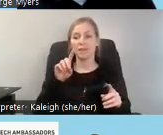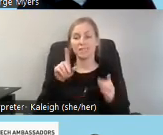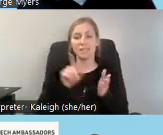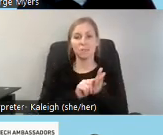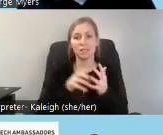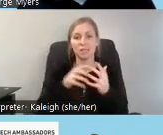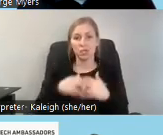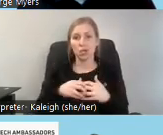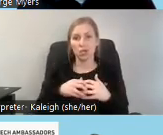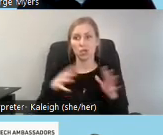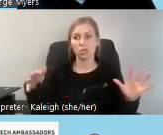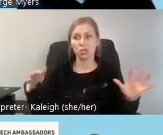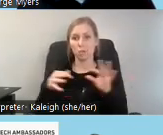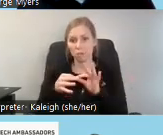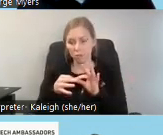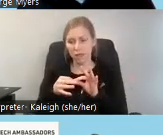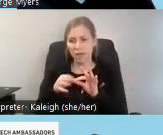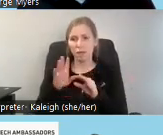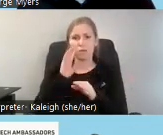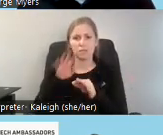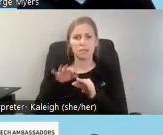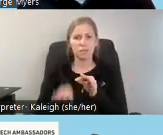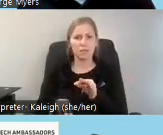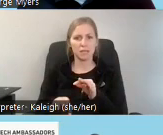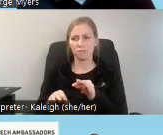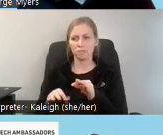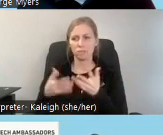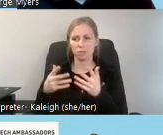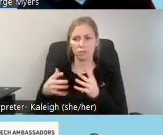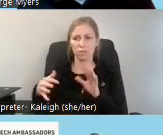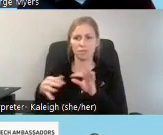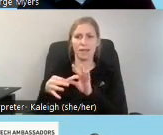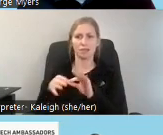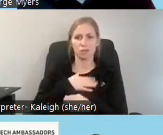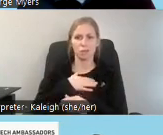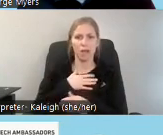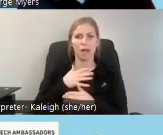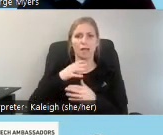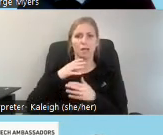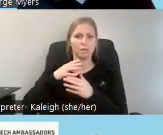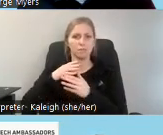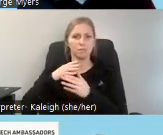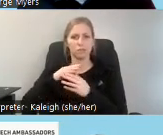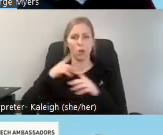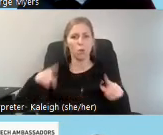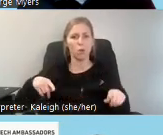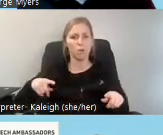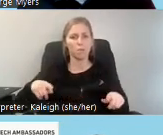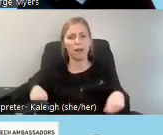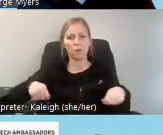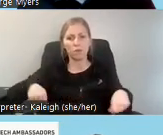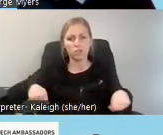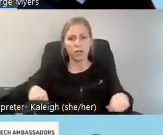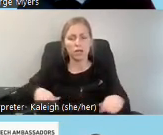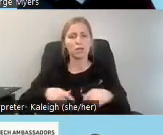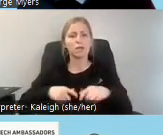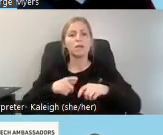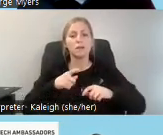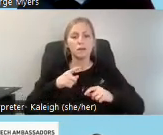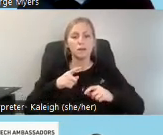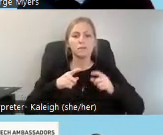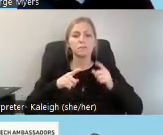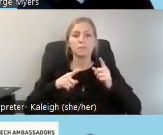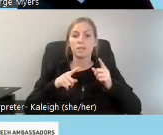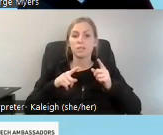wheelchair. Probably my favorite part of this contraption is that all of the materials, the